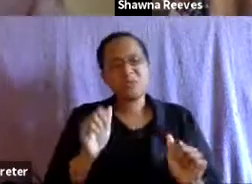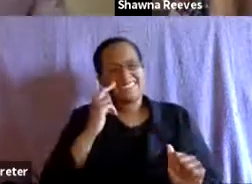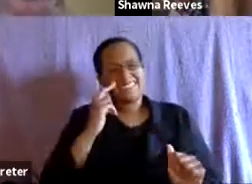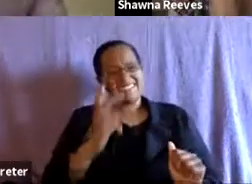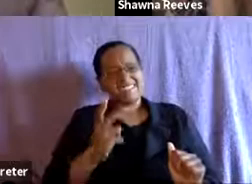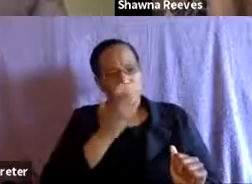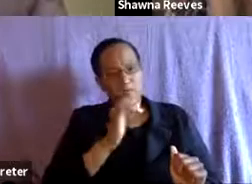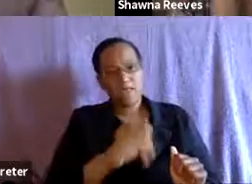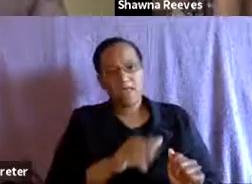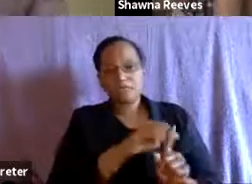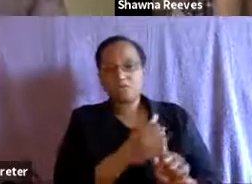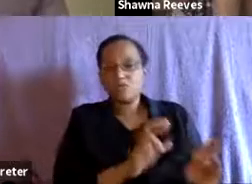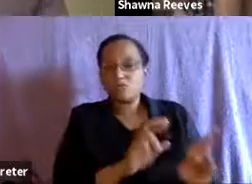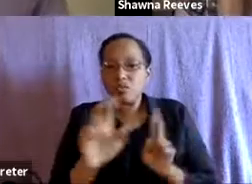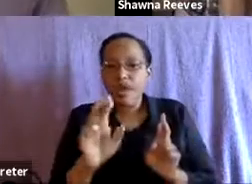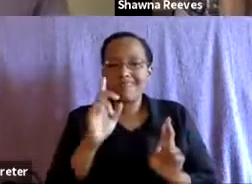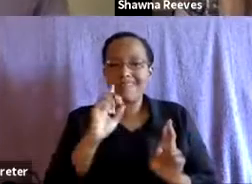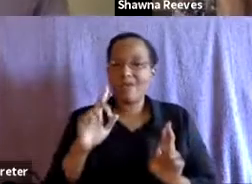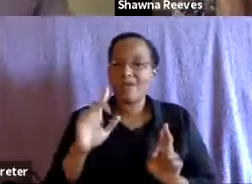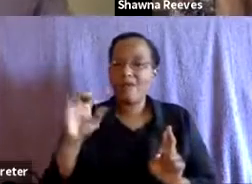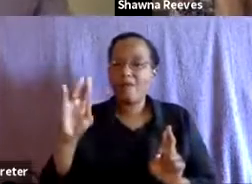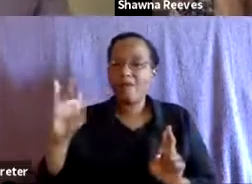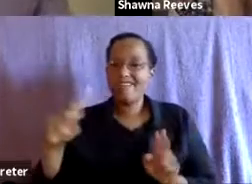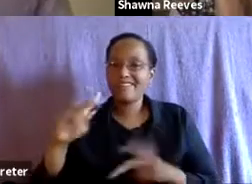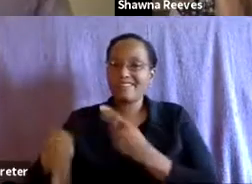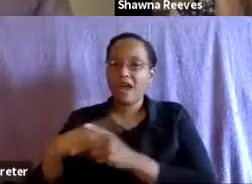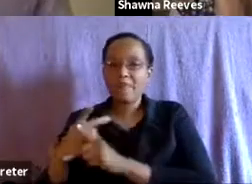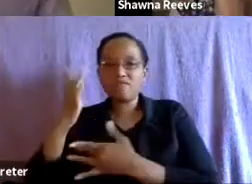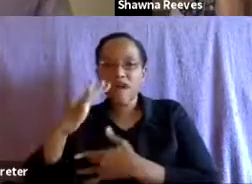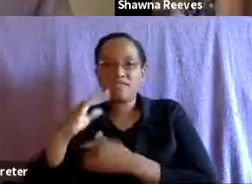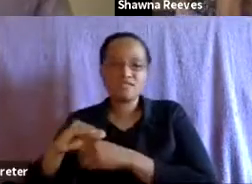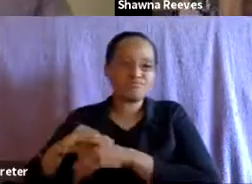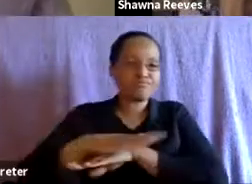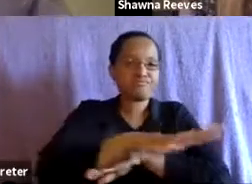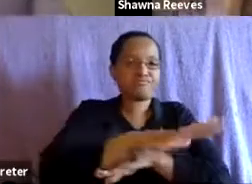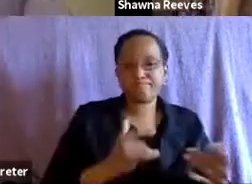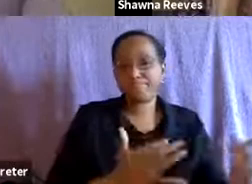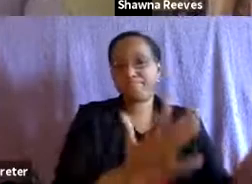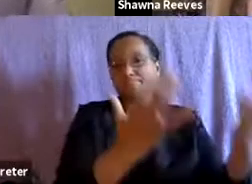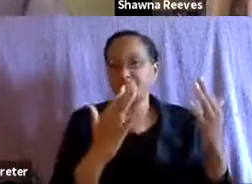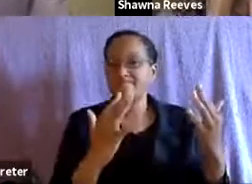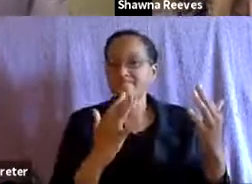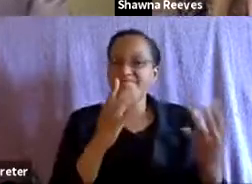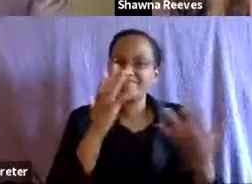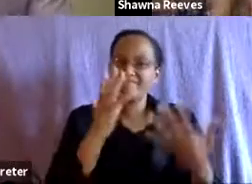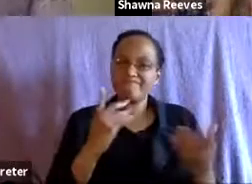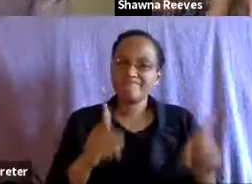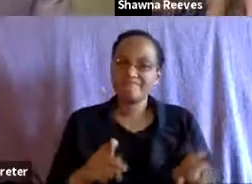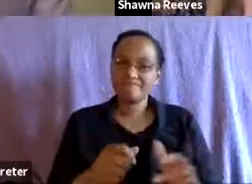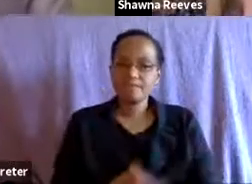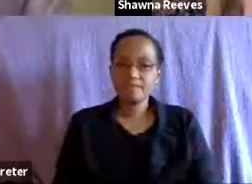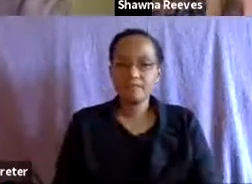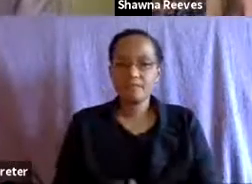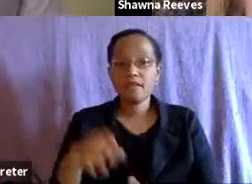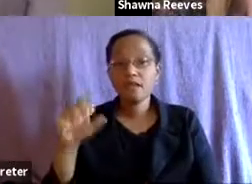these residents, and now also wash hands before and after. It's easy to see how the